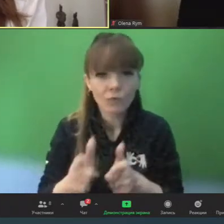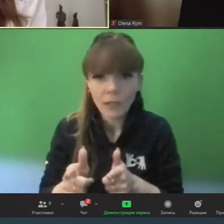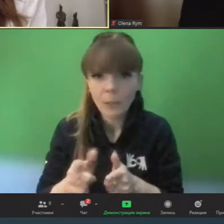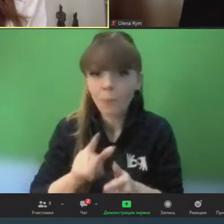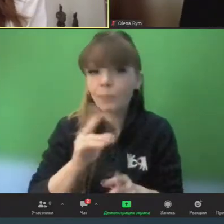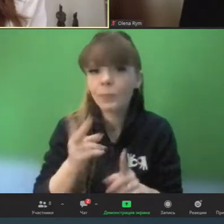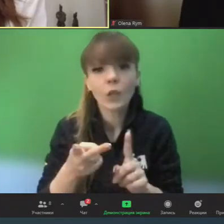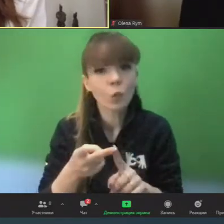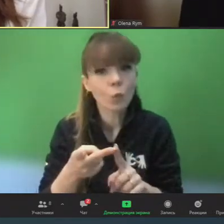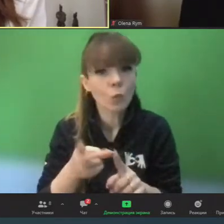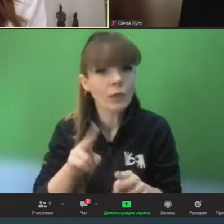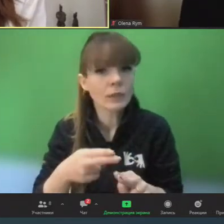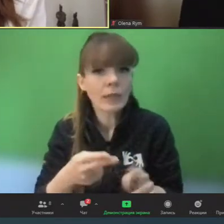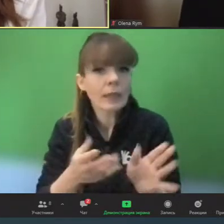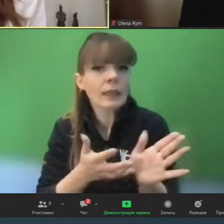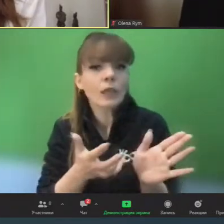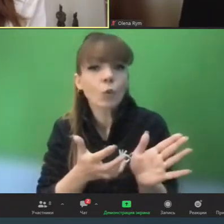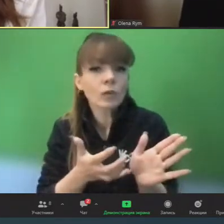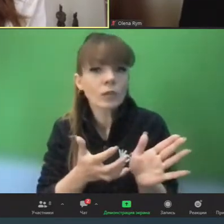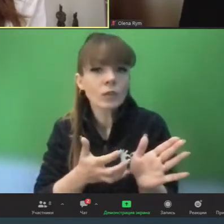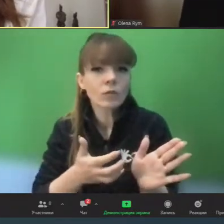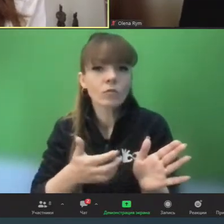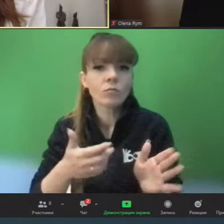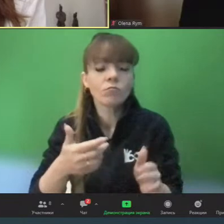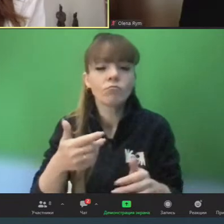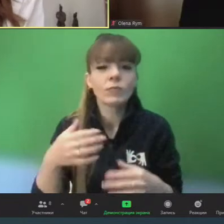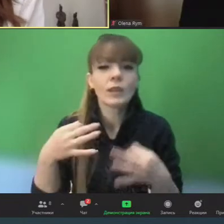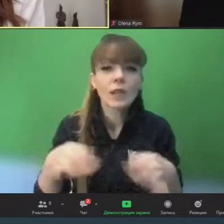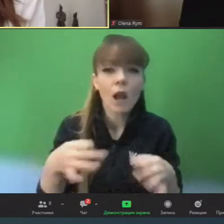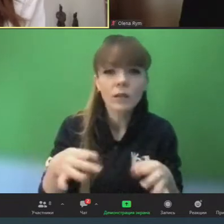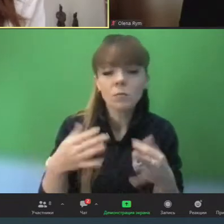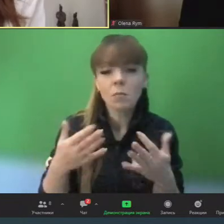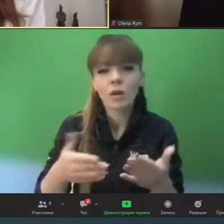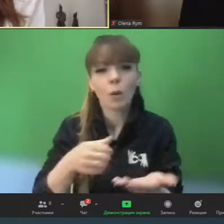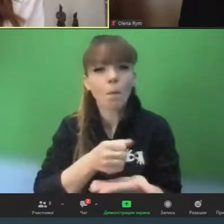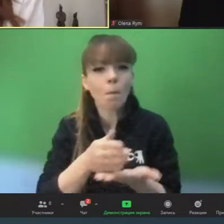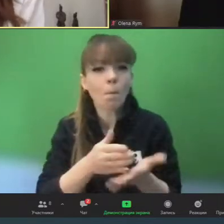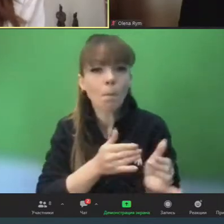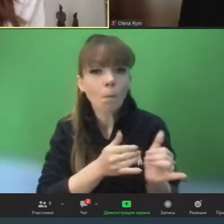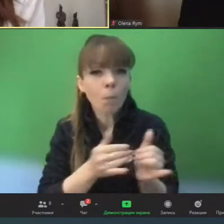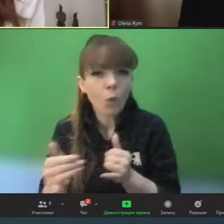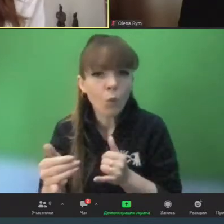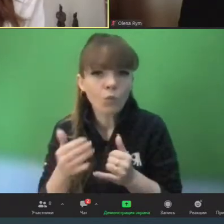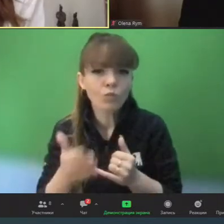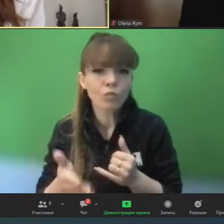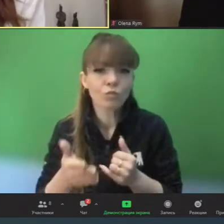disabilities while getting a chance to get employed. Secondly, the social